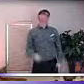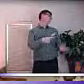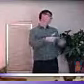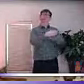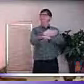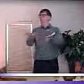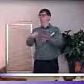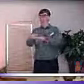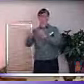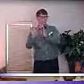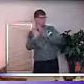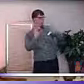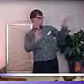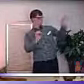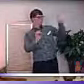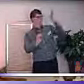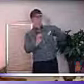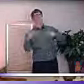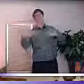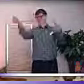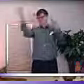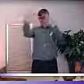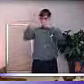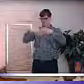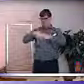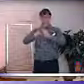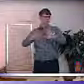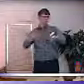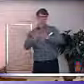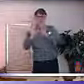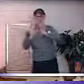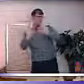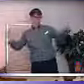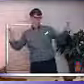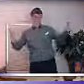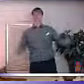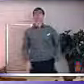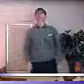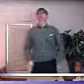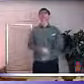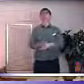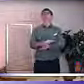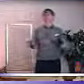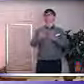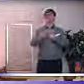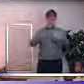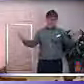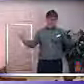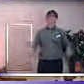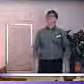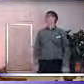no exceptions, there are no exclusions, there is no separation, none whatsoever.